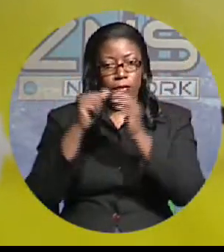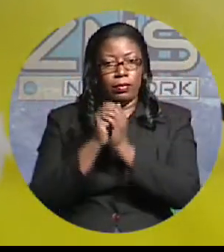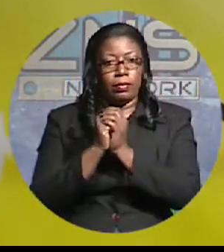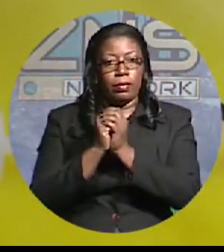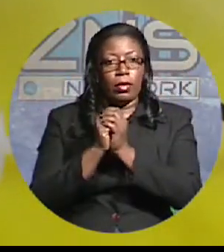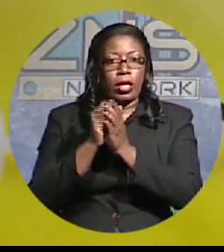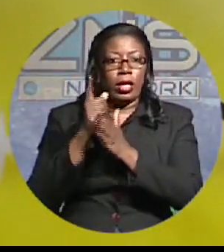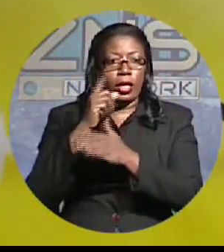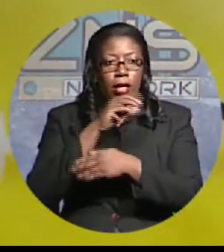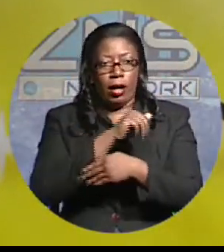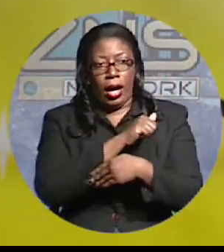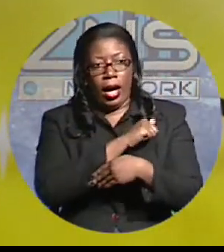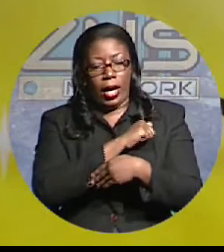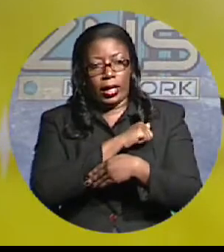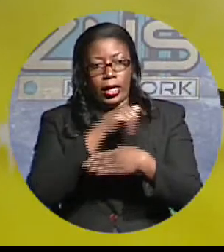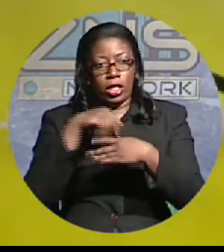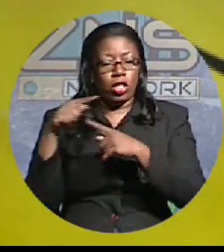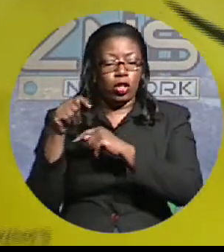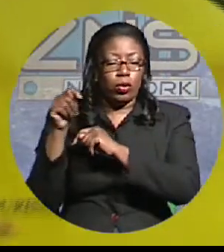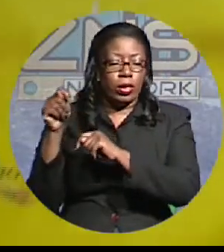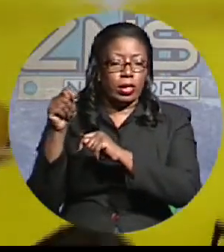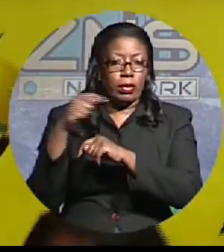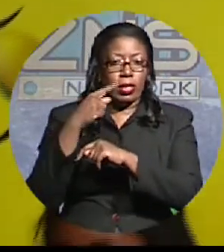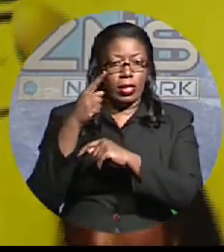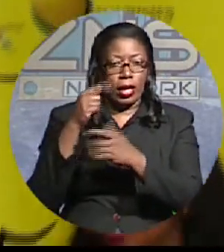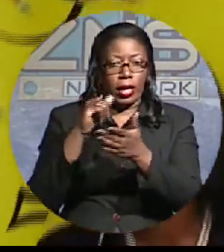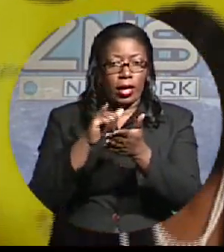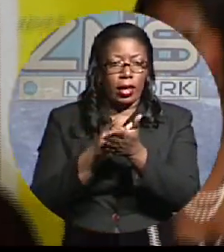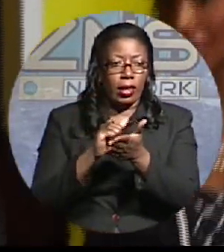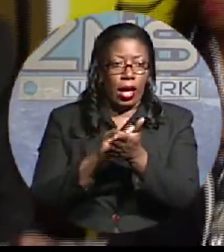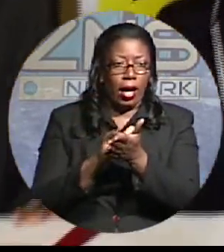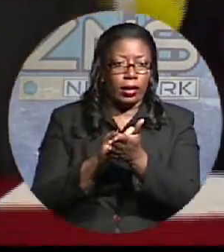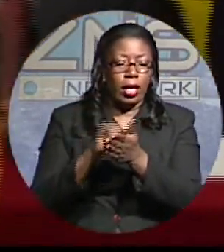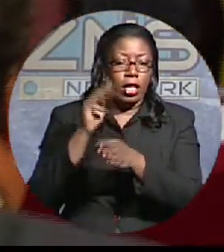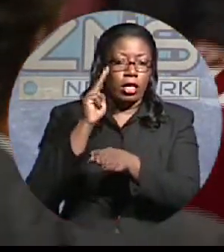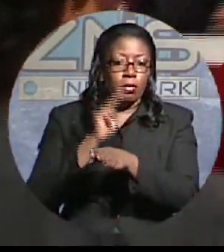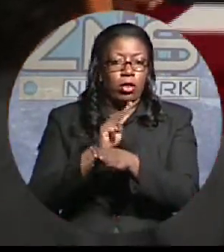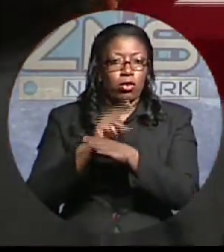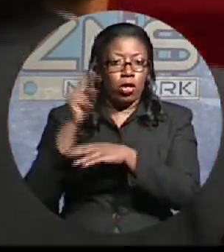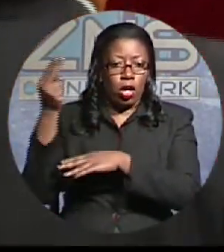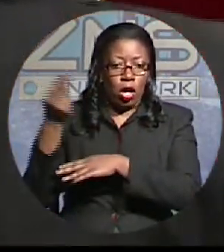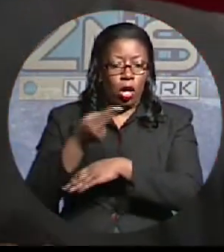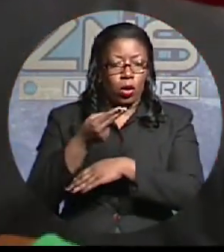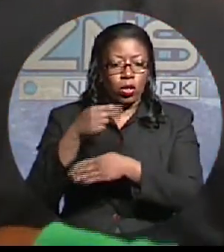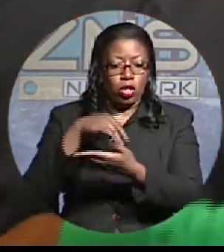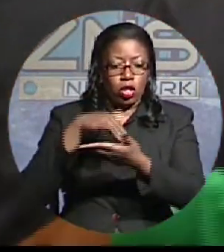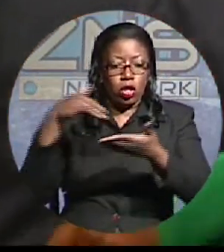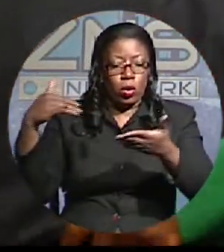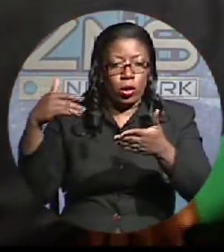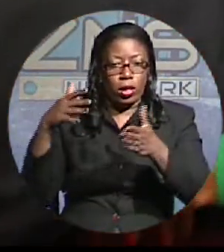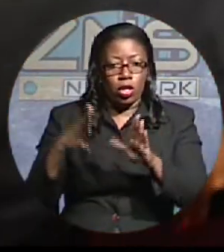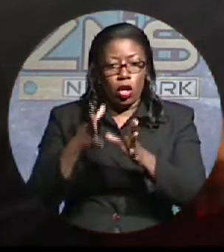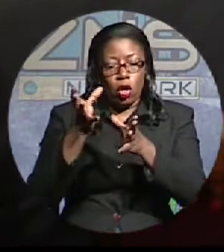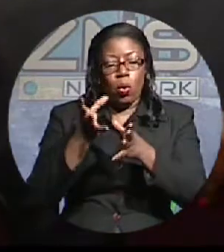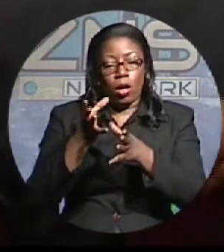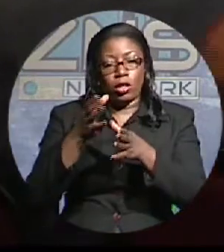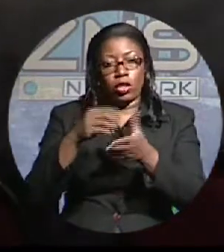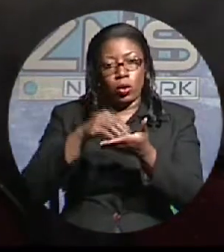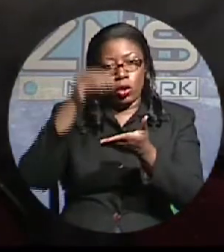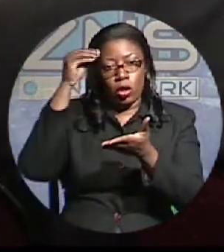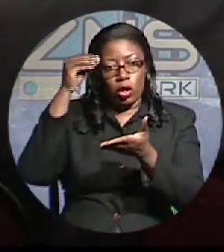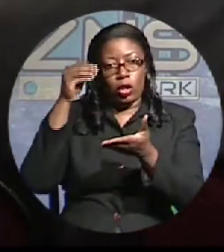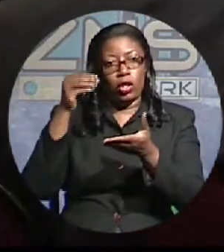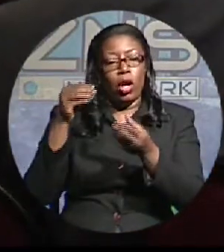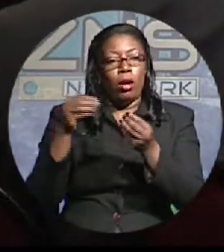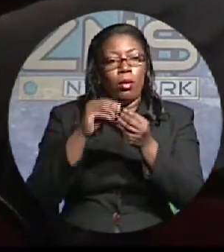in the Sustainable Tourism Department says as a follow-up to the conference, the ministry will host students interested in learning more about sustainable